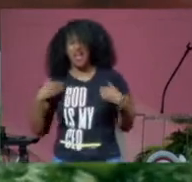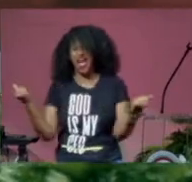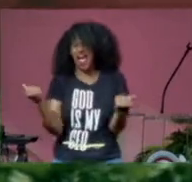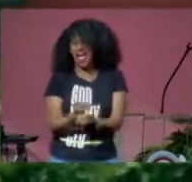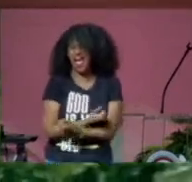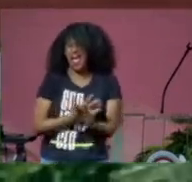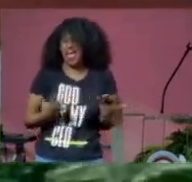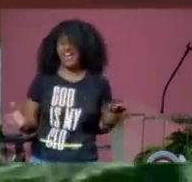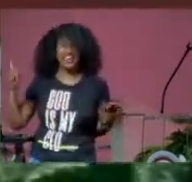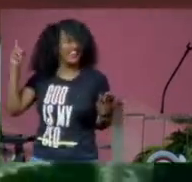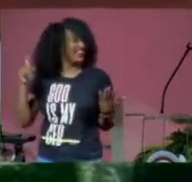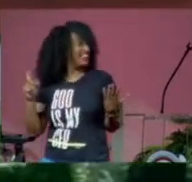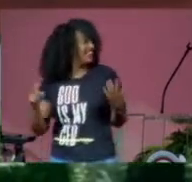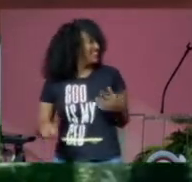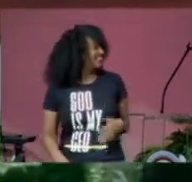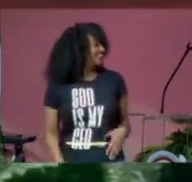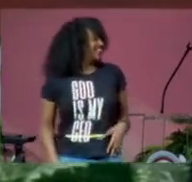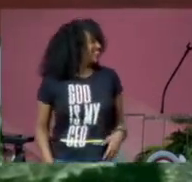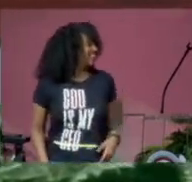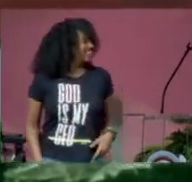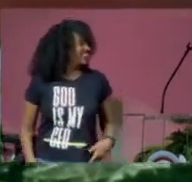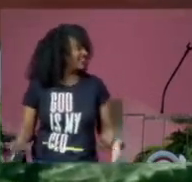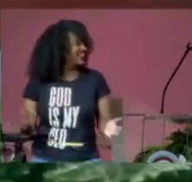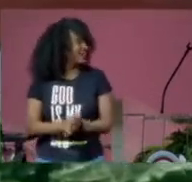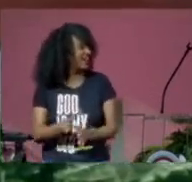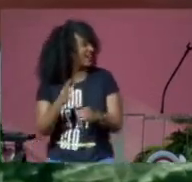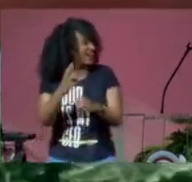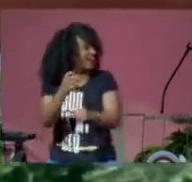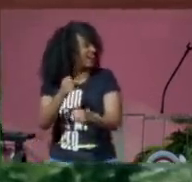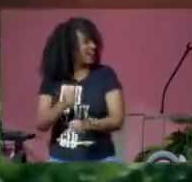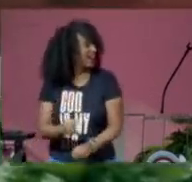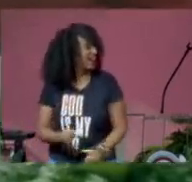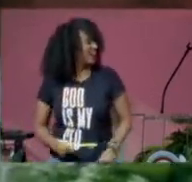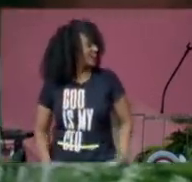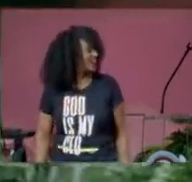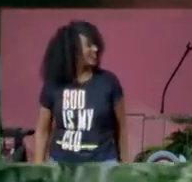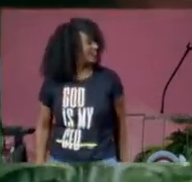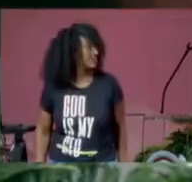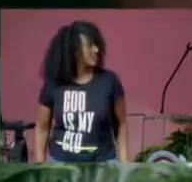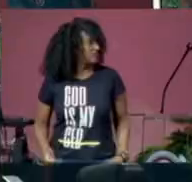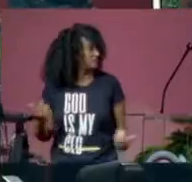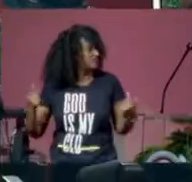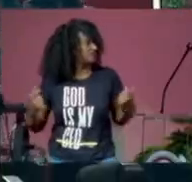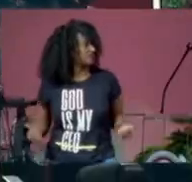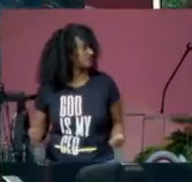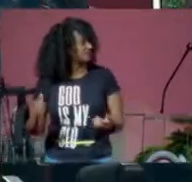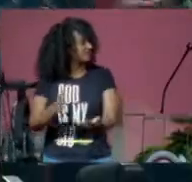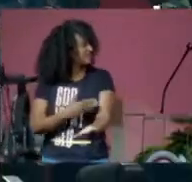got everything we need. We bless, we bless, we bless, we bless.